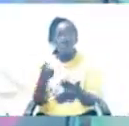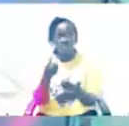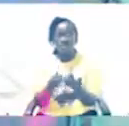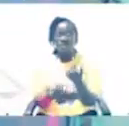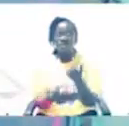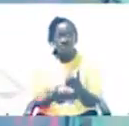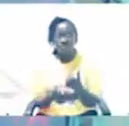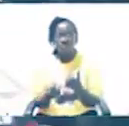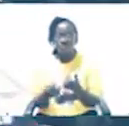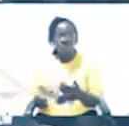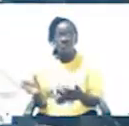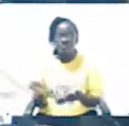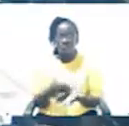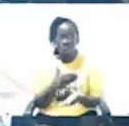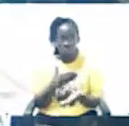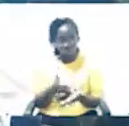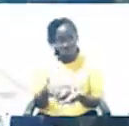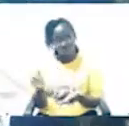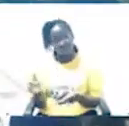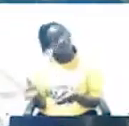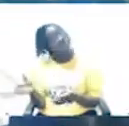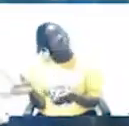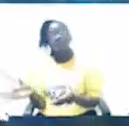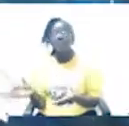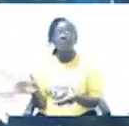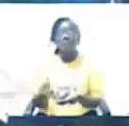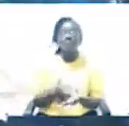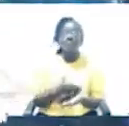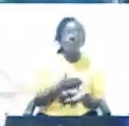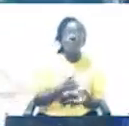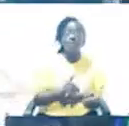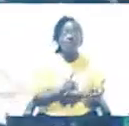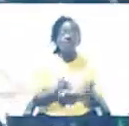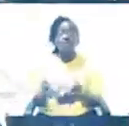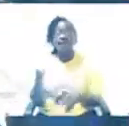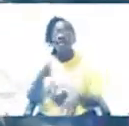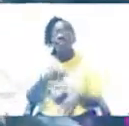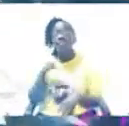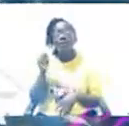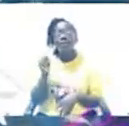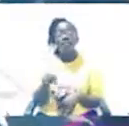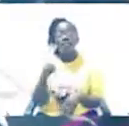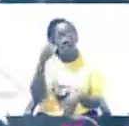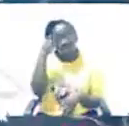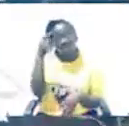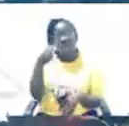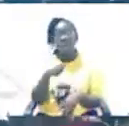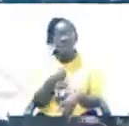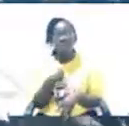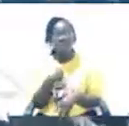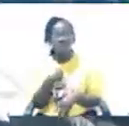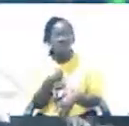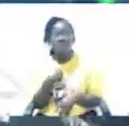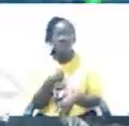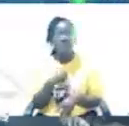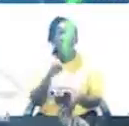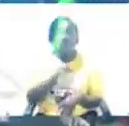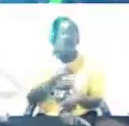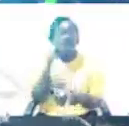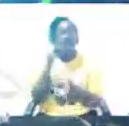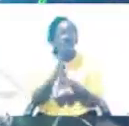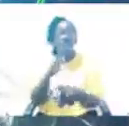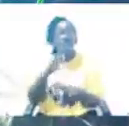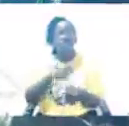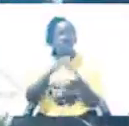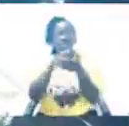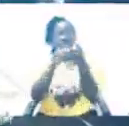The Lord is a rock for me. Come on. Somebody help them and bring them. Me. Look